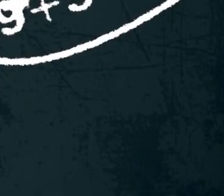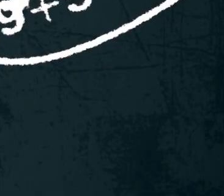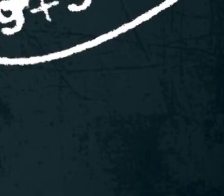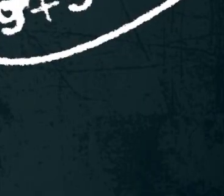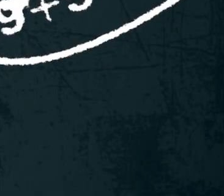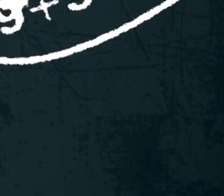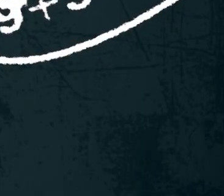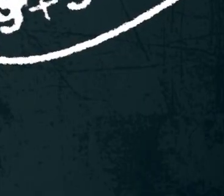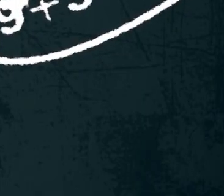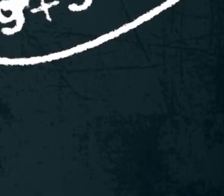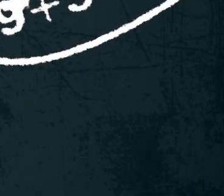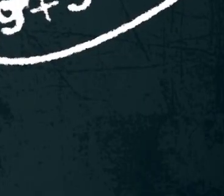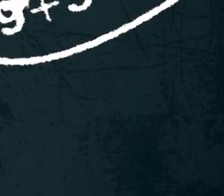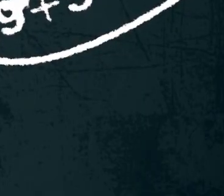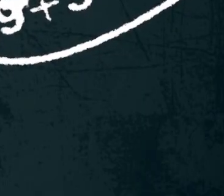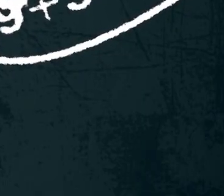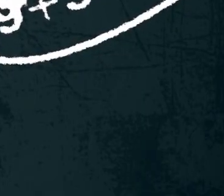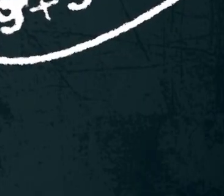Board.